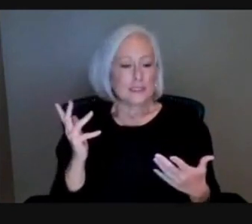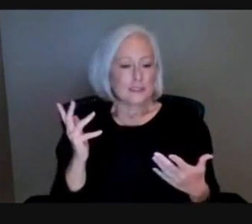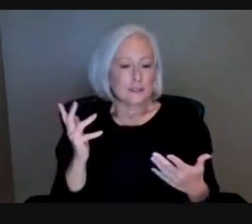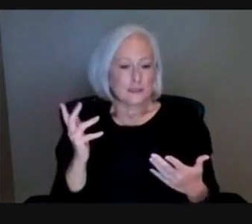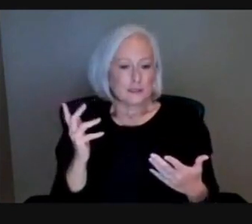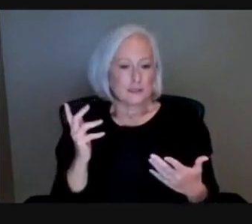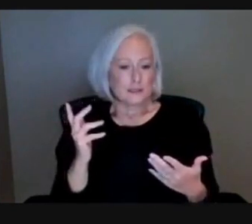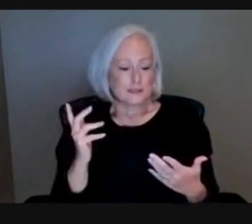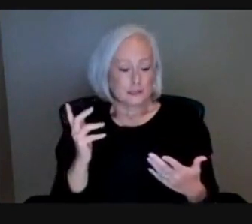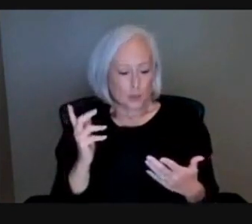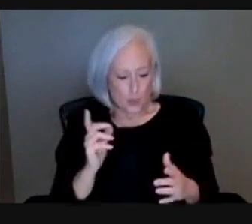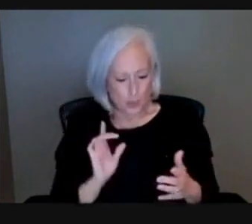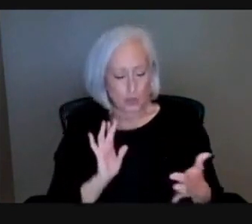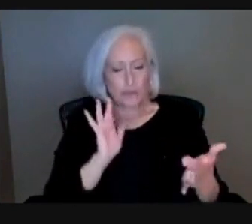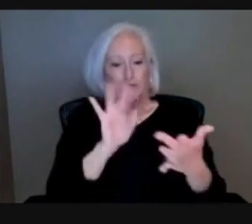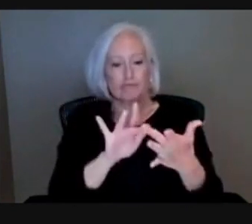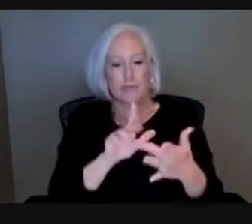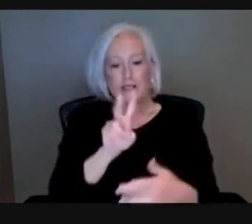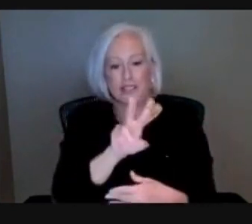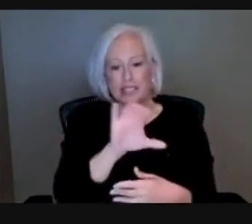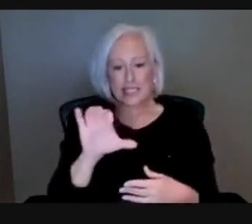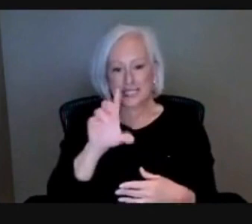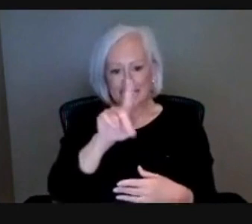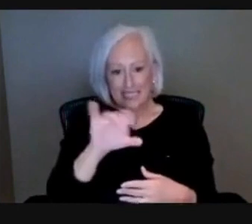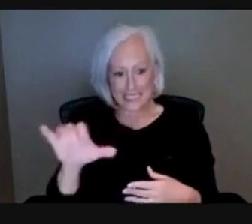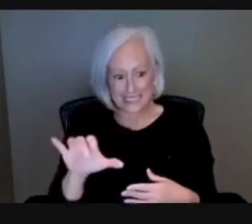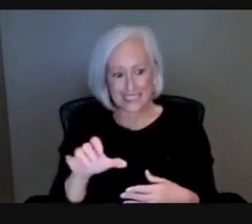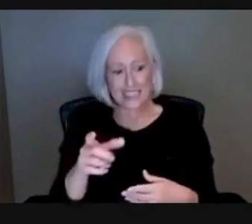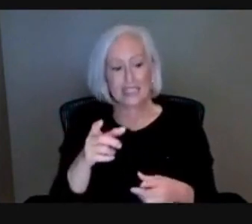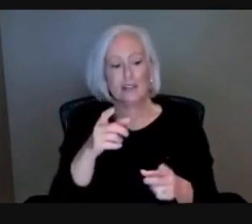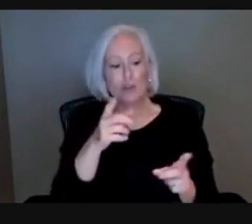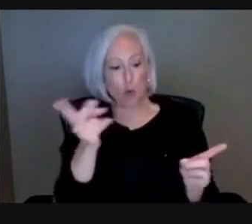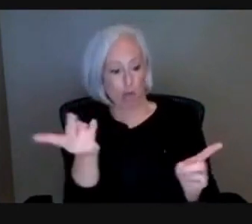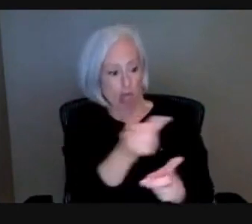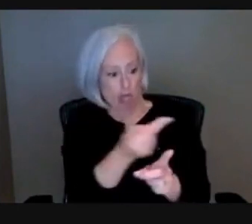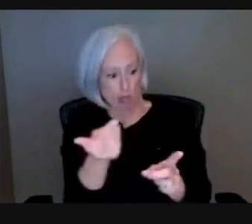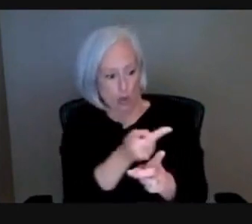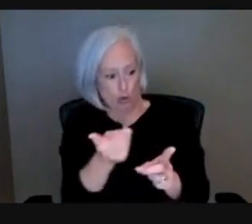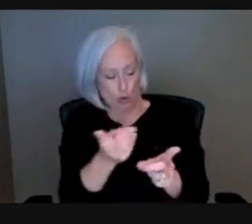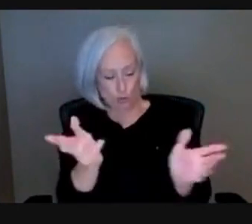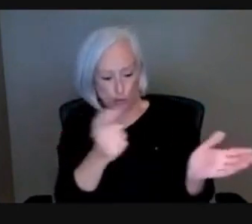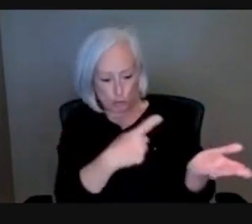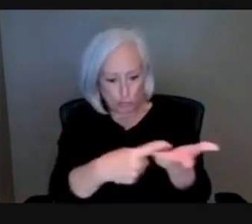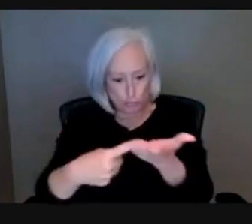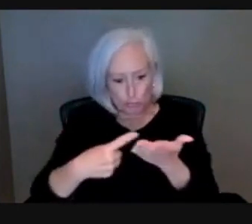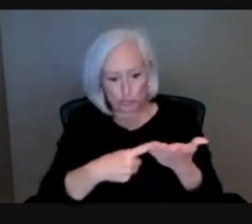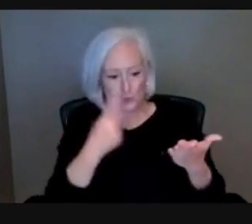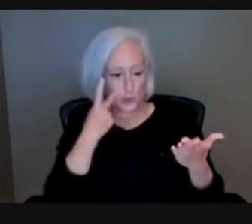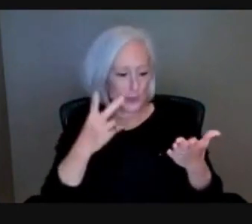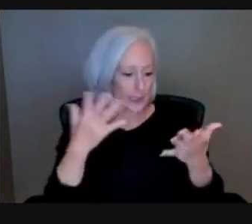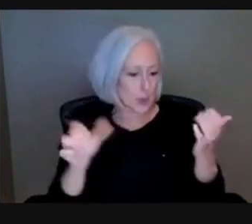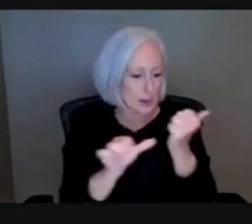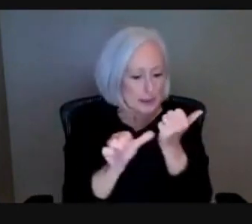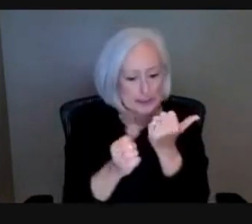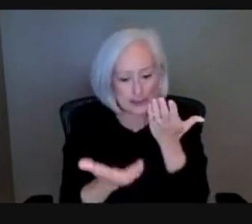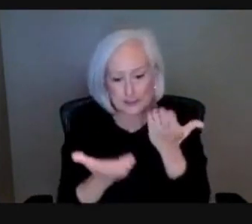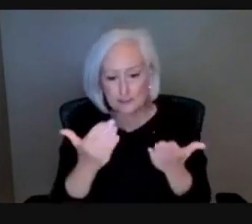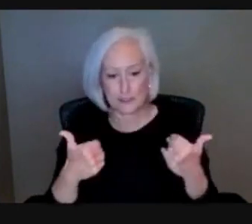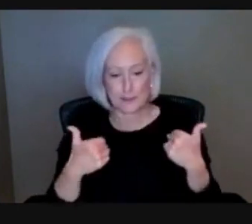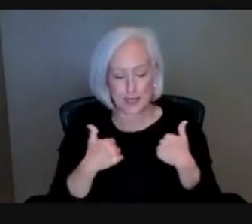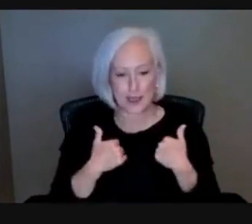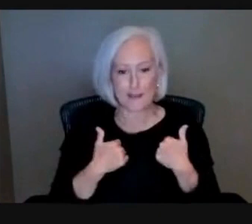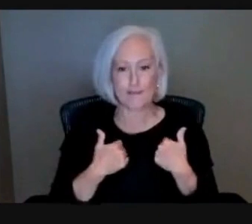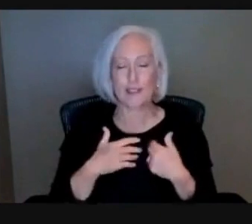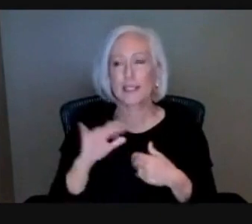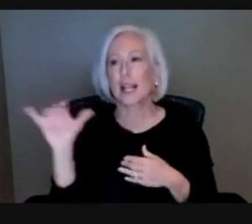to our partner VCCDC to see if there are any community assistance programs out there. Some examples of community assistance programs would